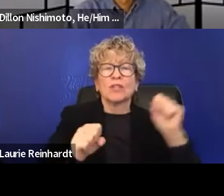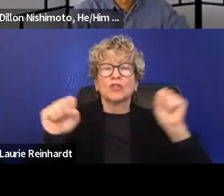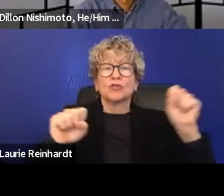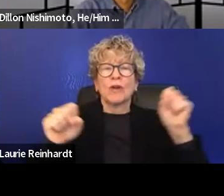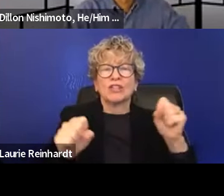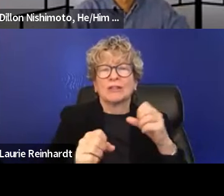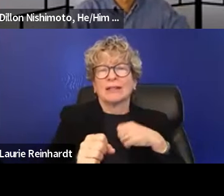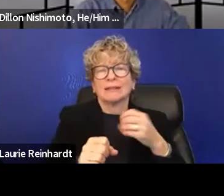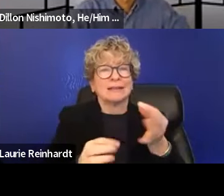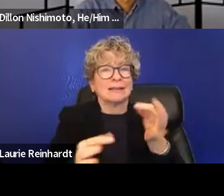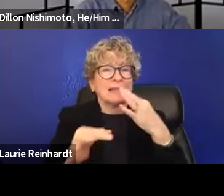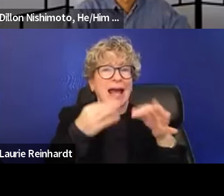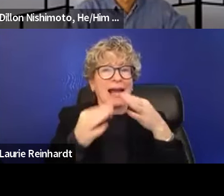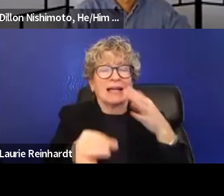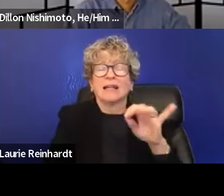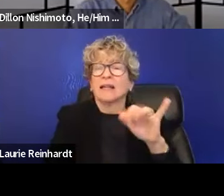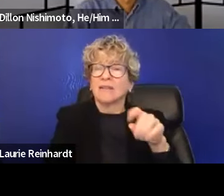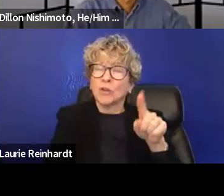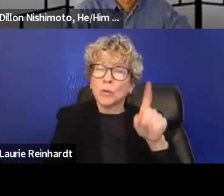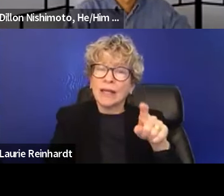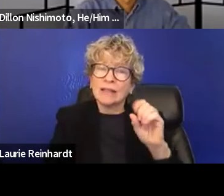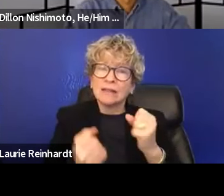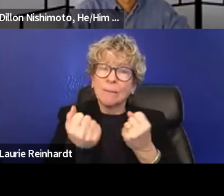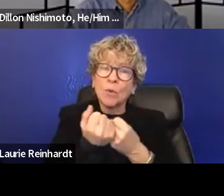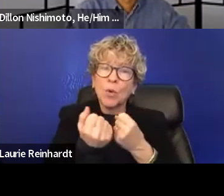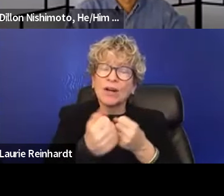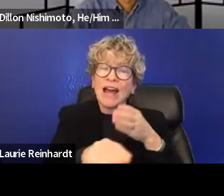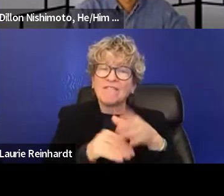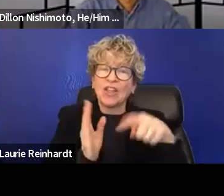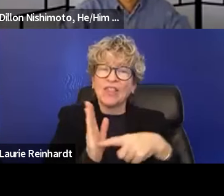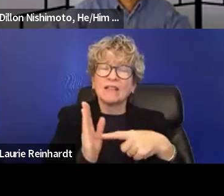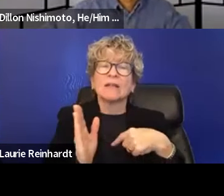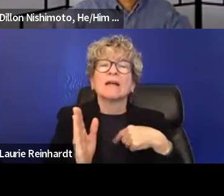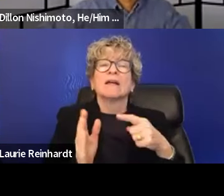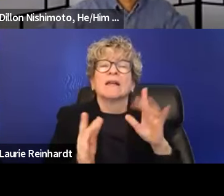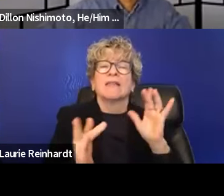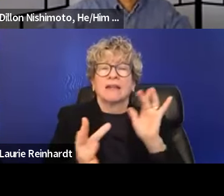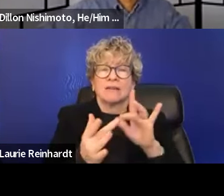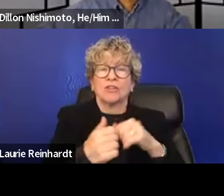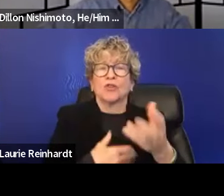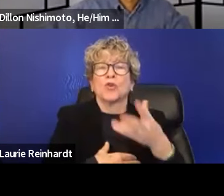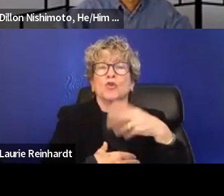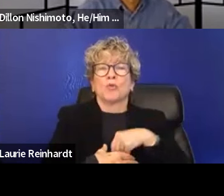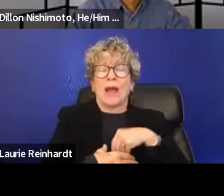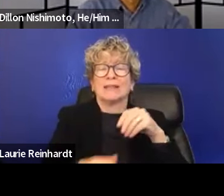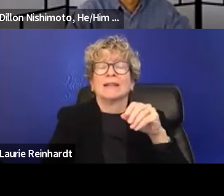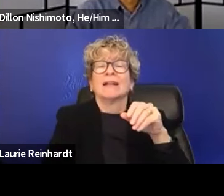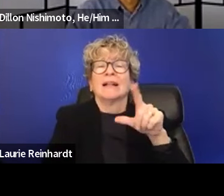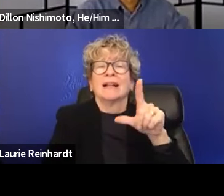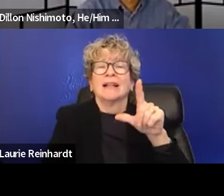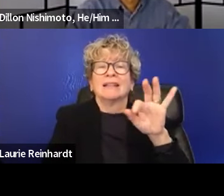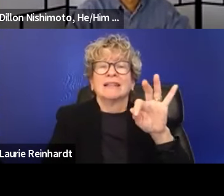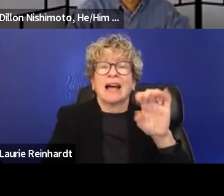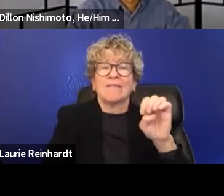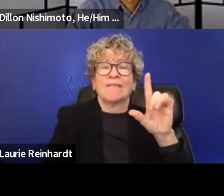snack. If you need any support after this, please reach out to Trans Lifeline. And if they're too busy to answer, please try